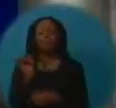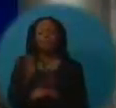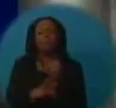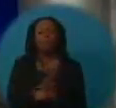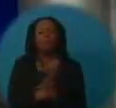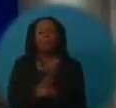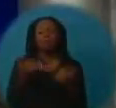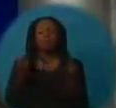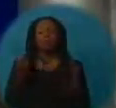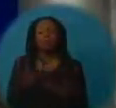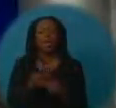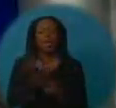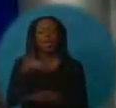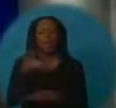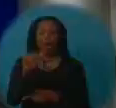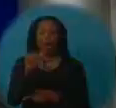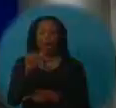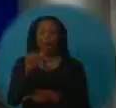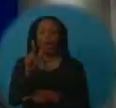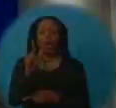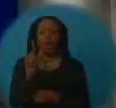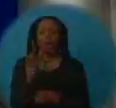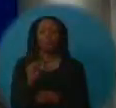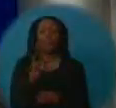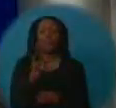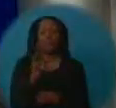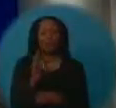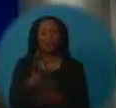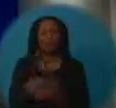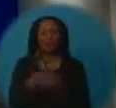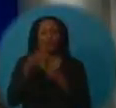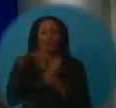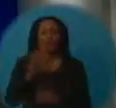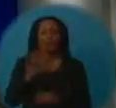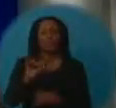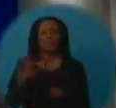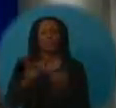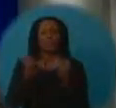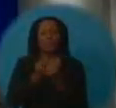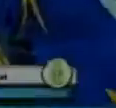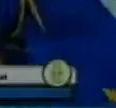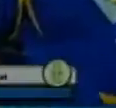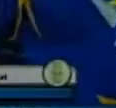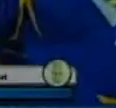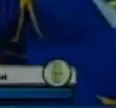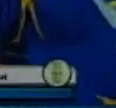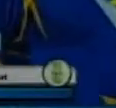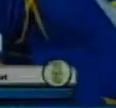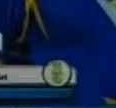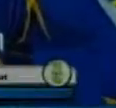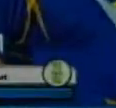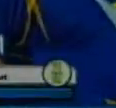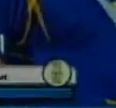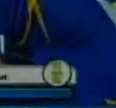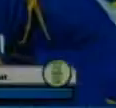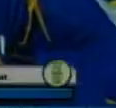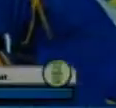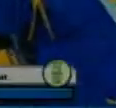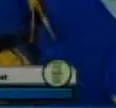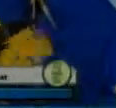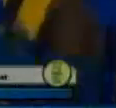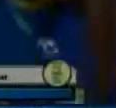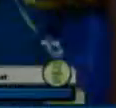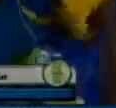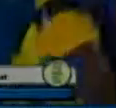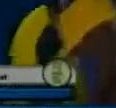Barbadian all-rounder Carlos Brathwaite has been selected to the West Indies team for the upcoming tour of Bangladesh. The all-rounder Brathwaite had